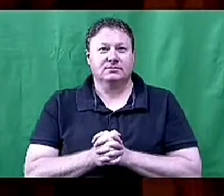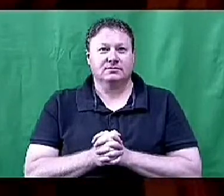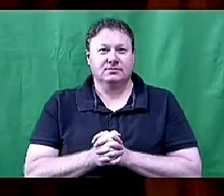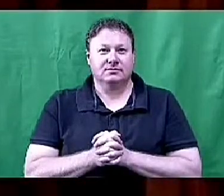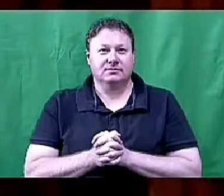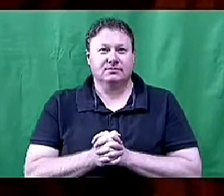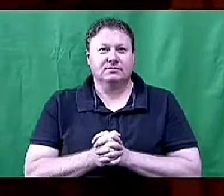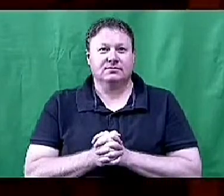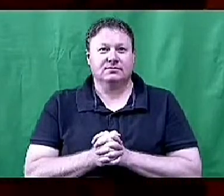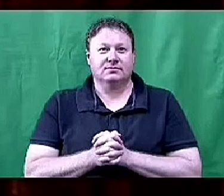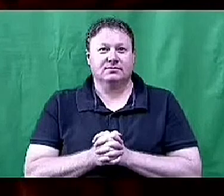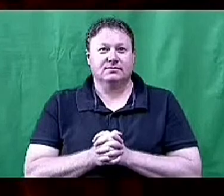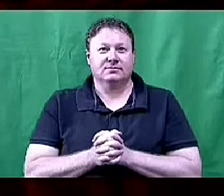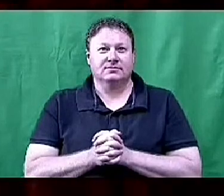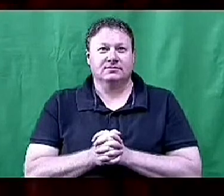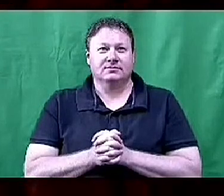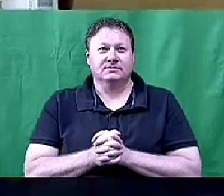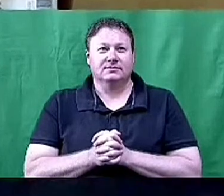Thank you.